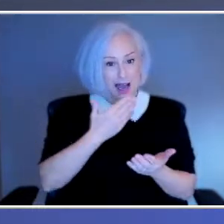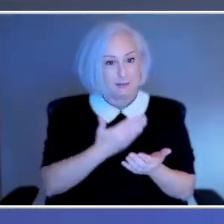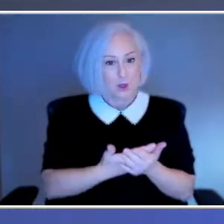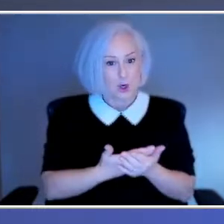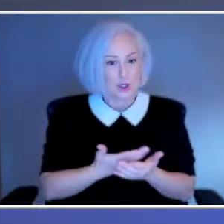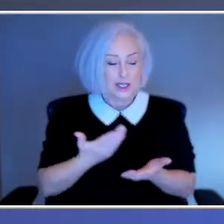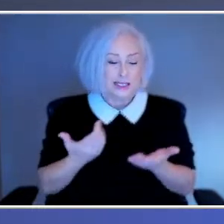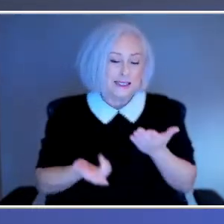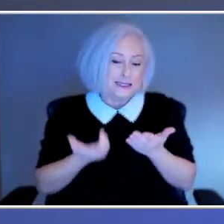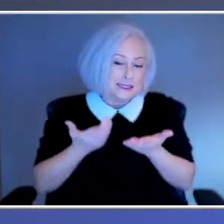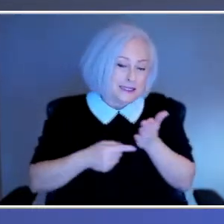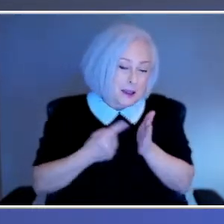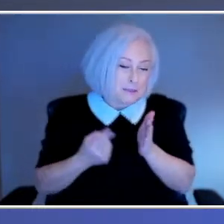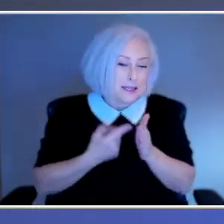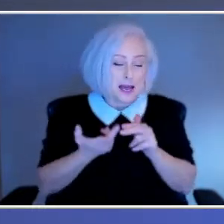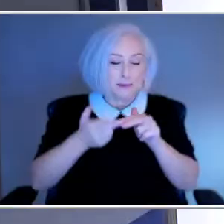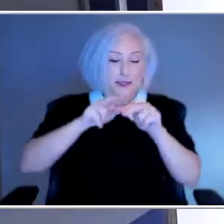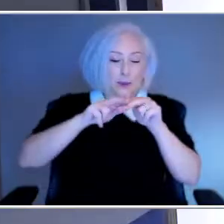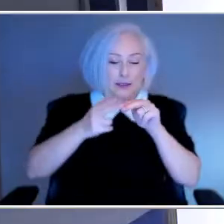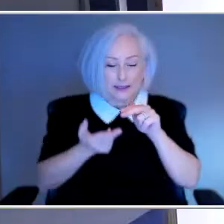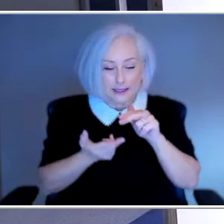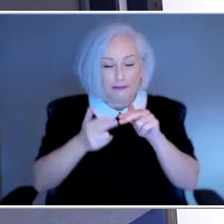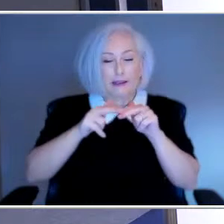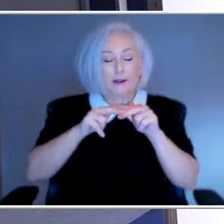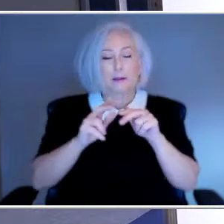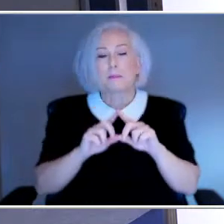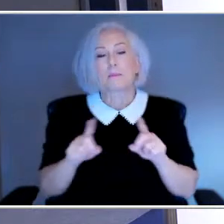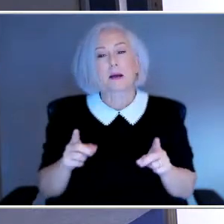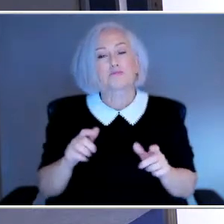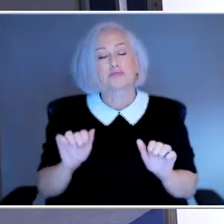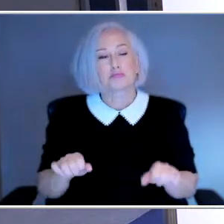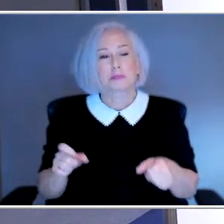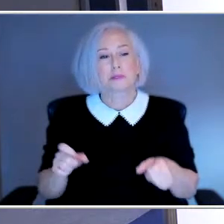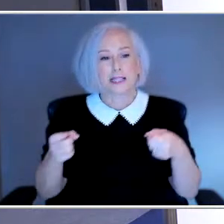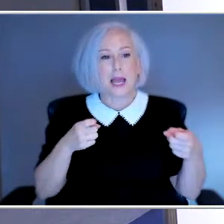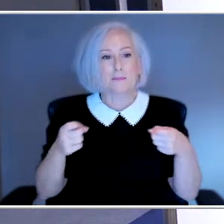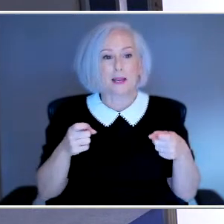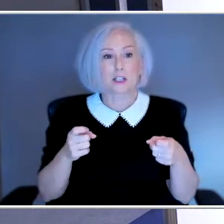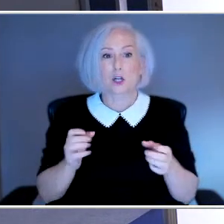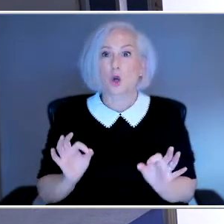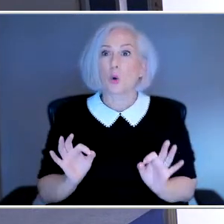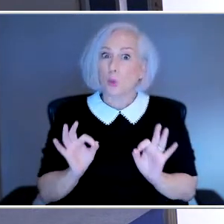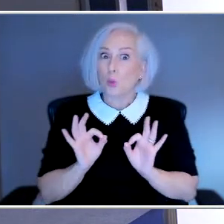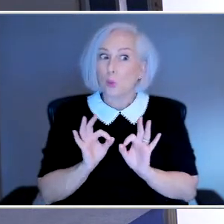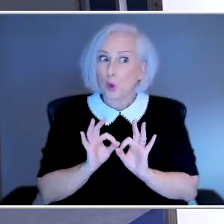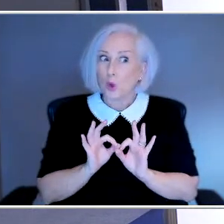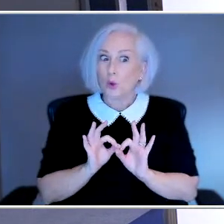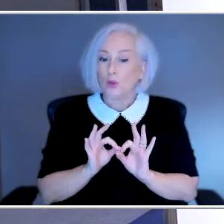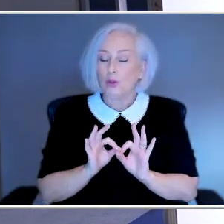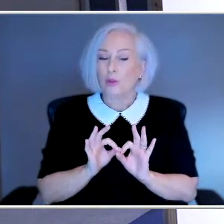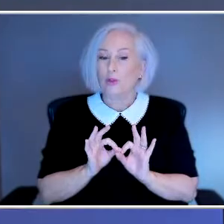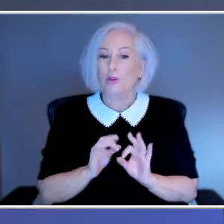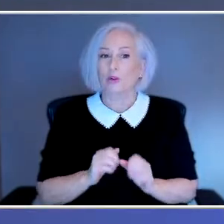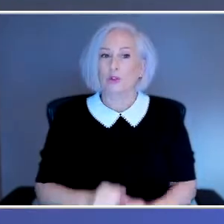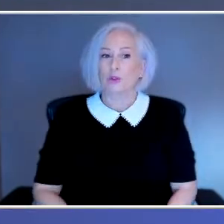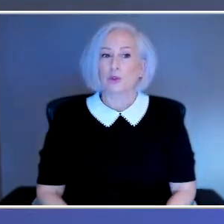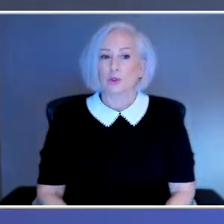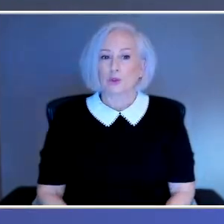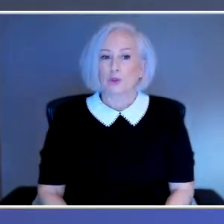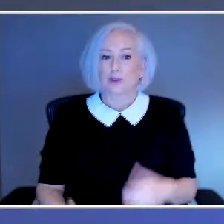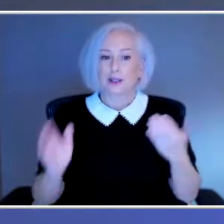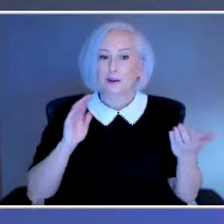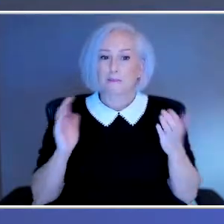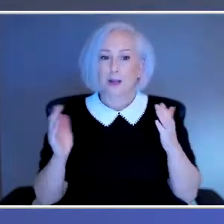something I can manage. It's kind of worth it, huh? It is. It's really worth that versus the other. The